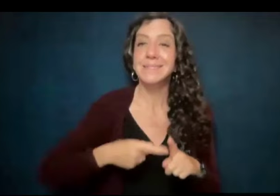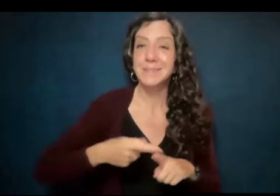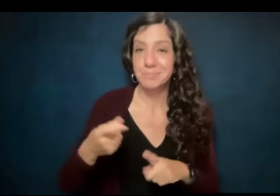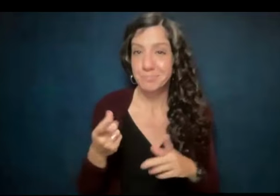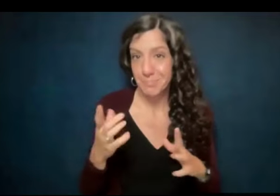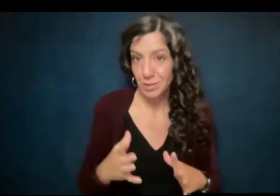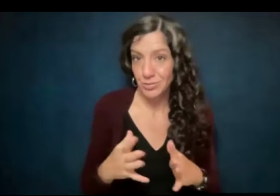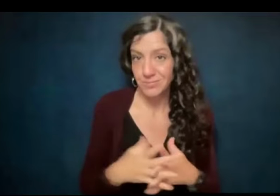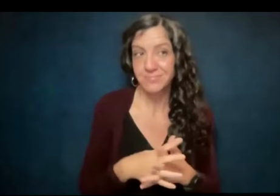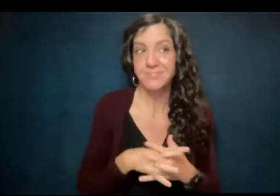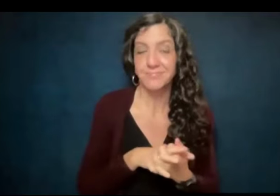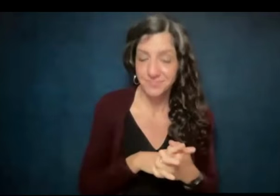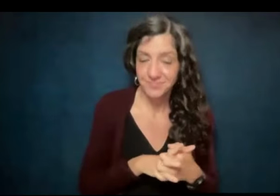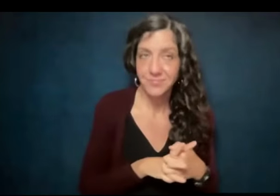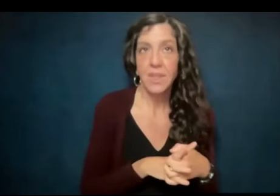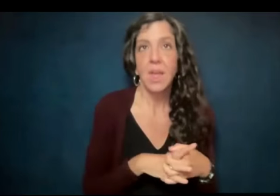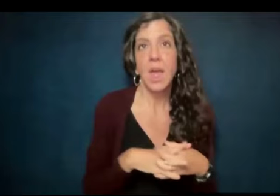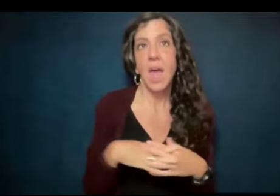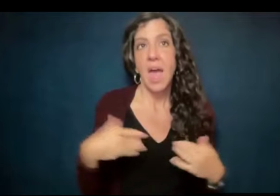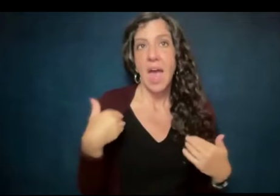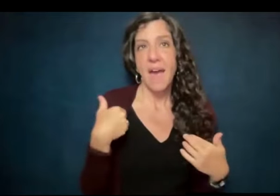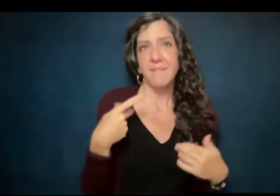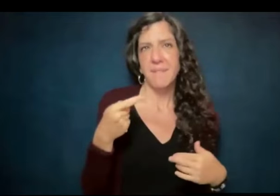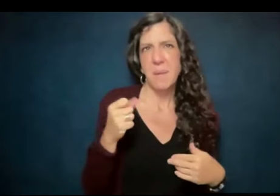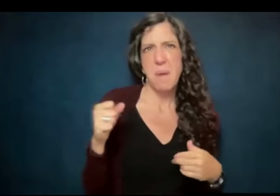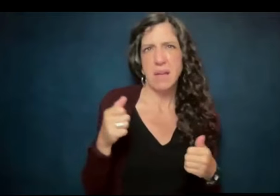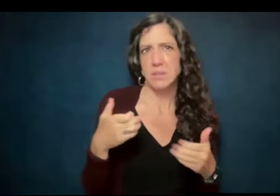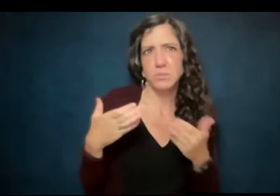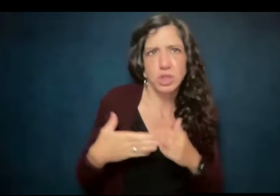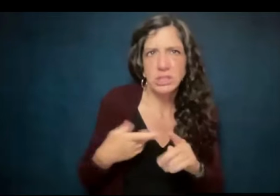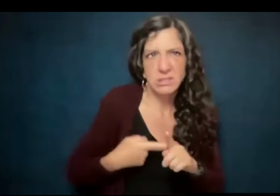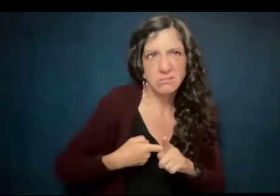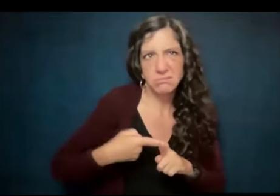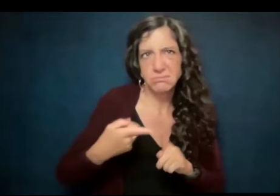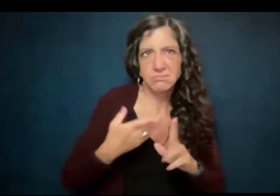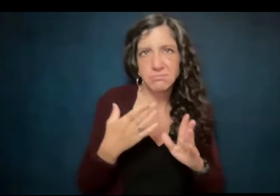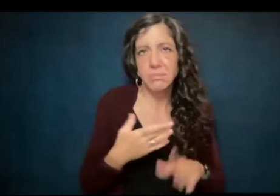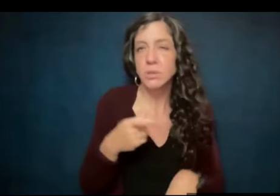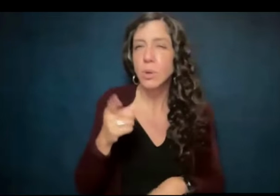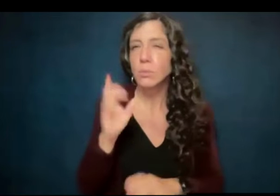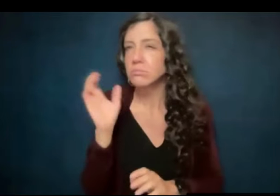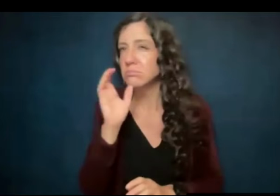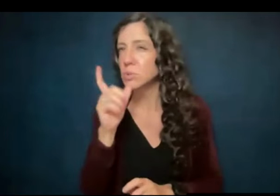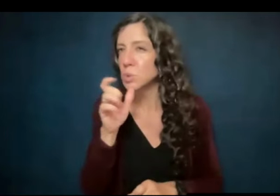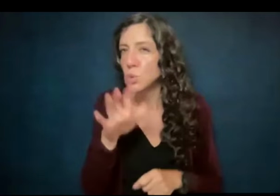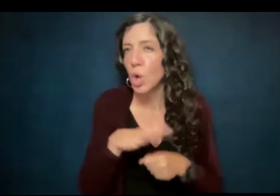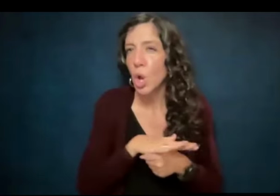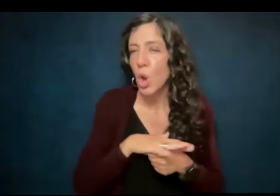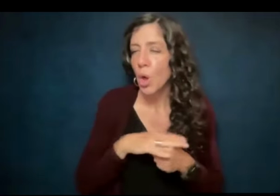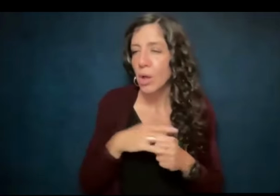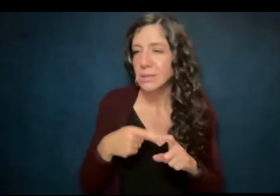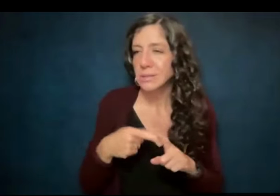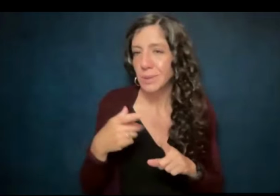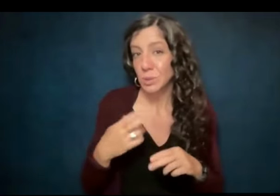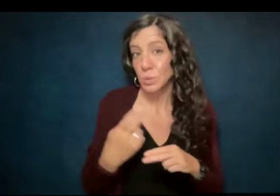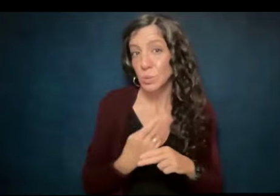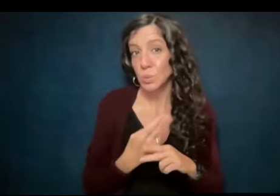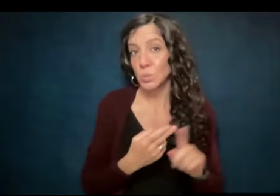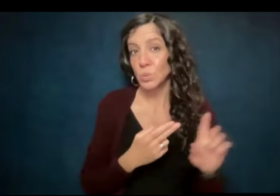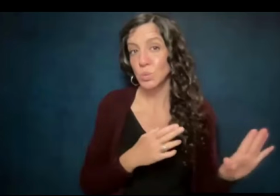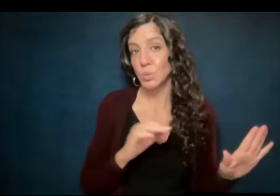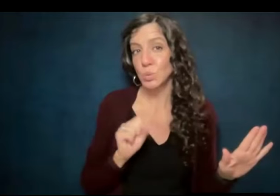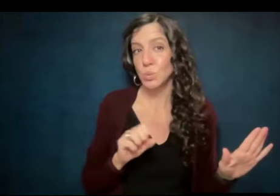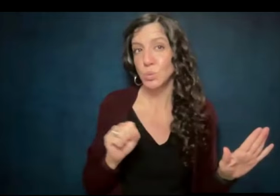specialist. So there is a PASS person. So you want to find your local specialist using Social